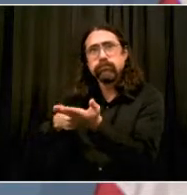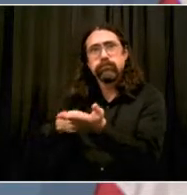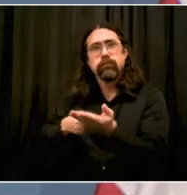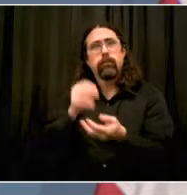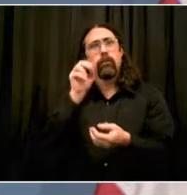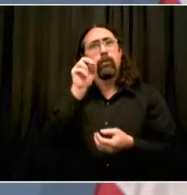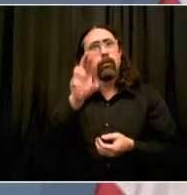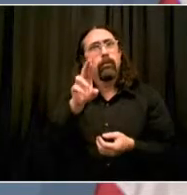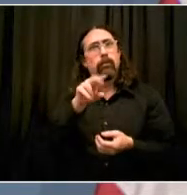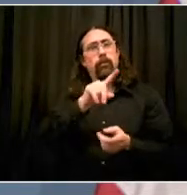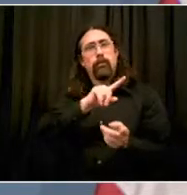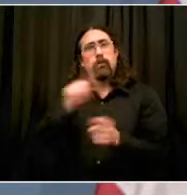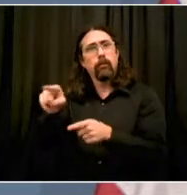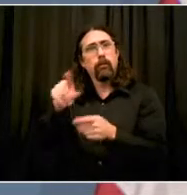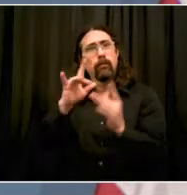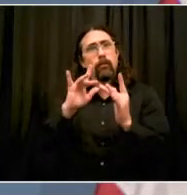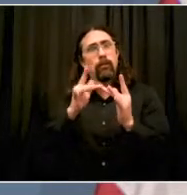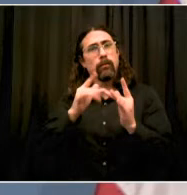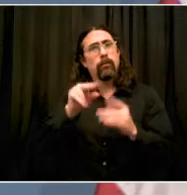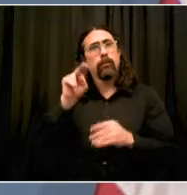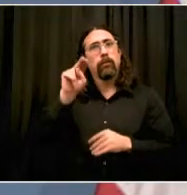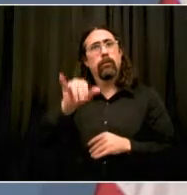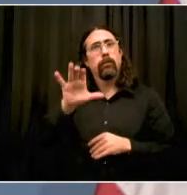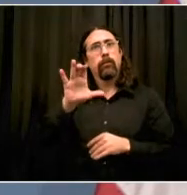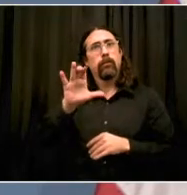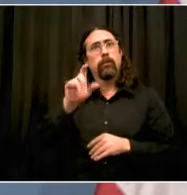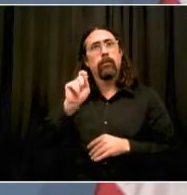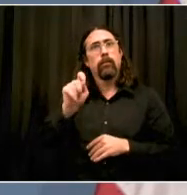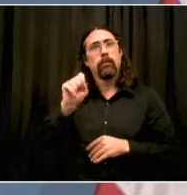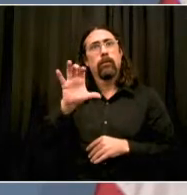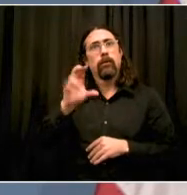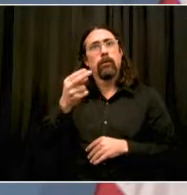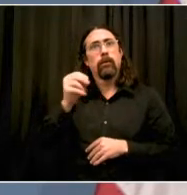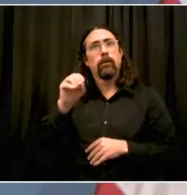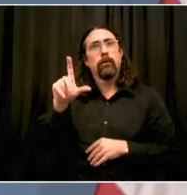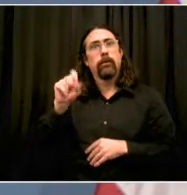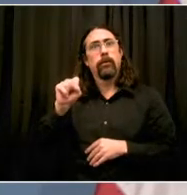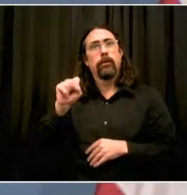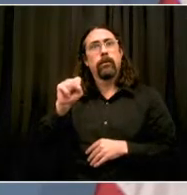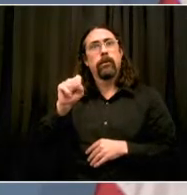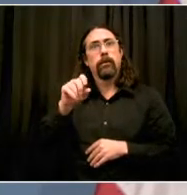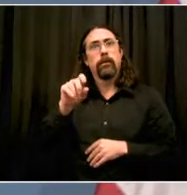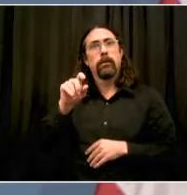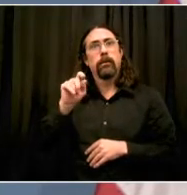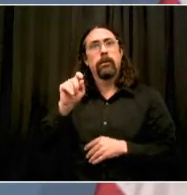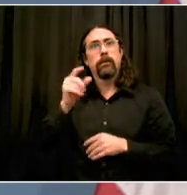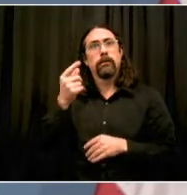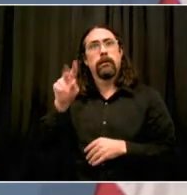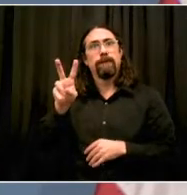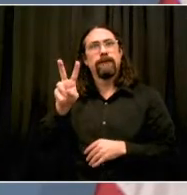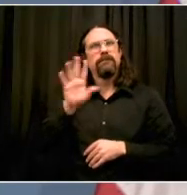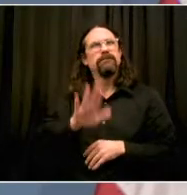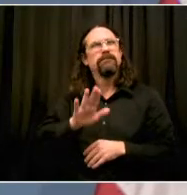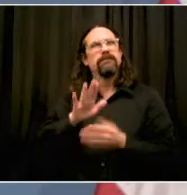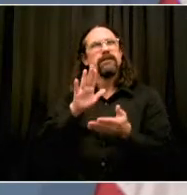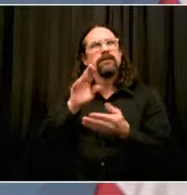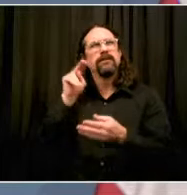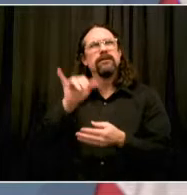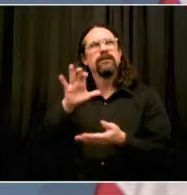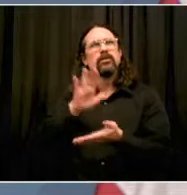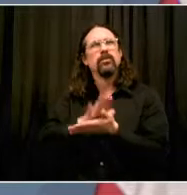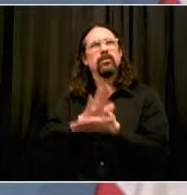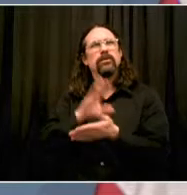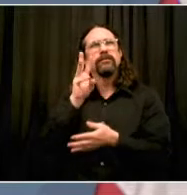or their email account or any of the connectivity issues as well. This will be just a continuous process of